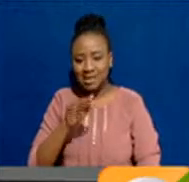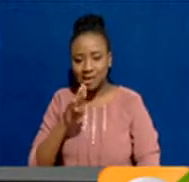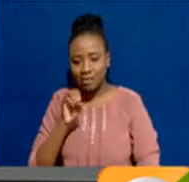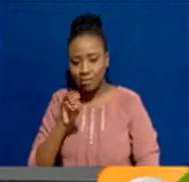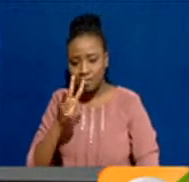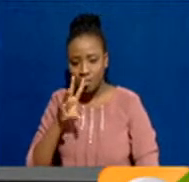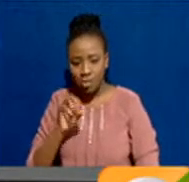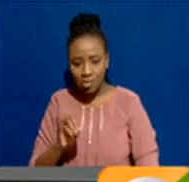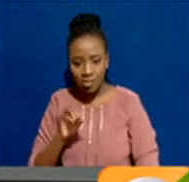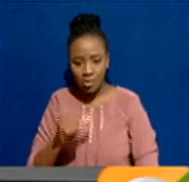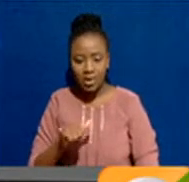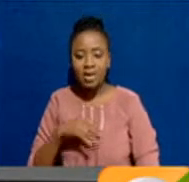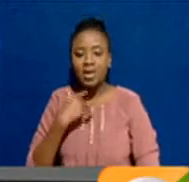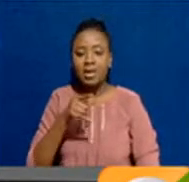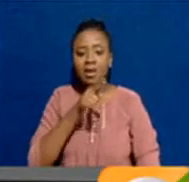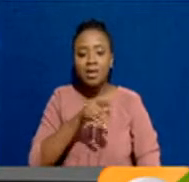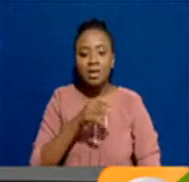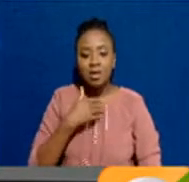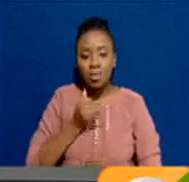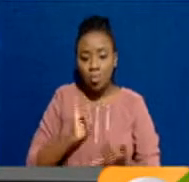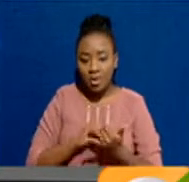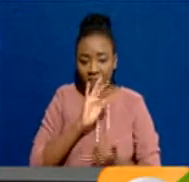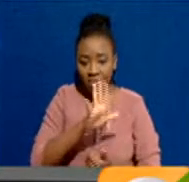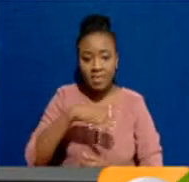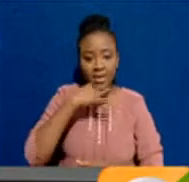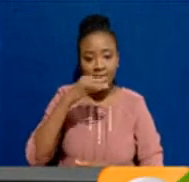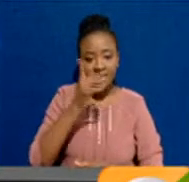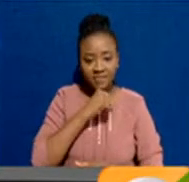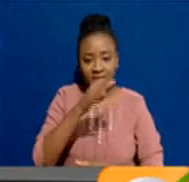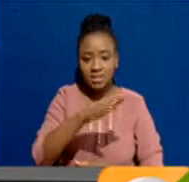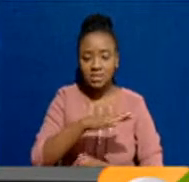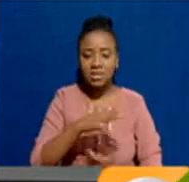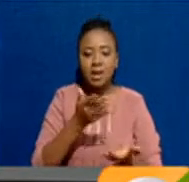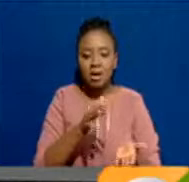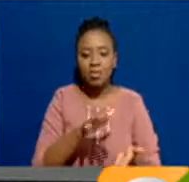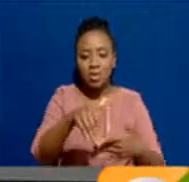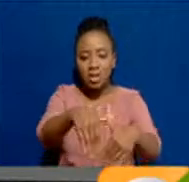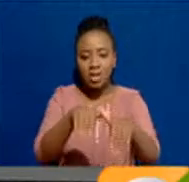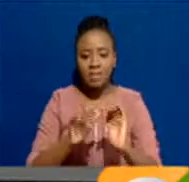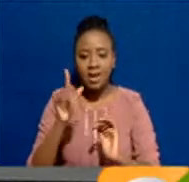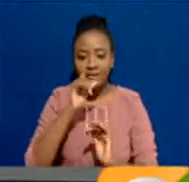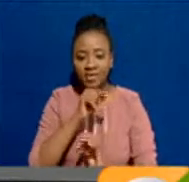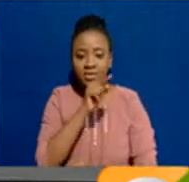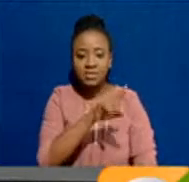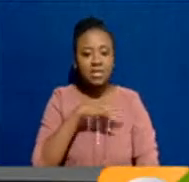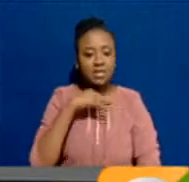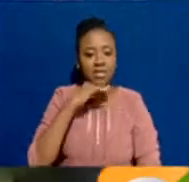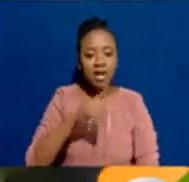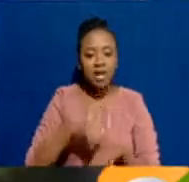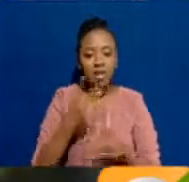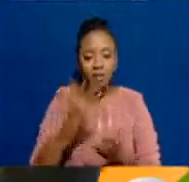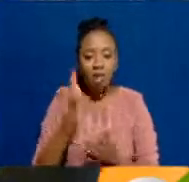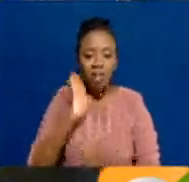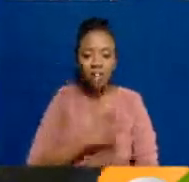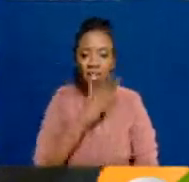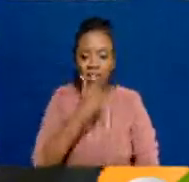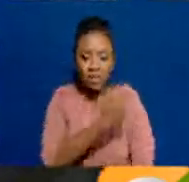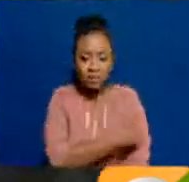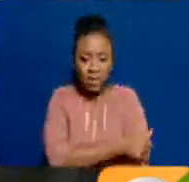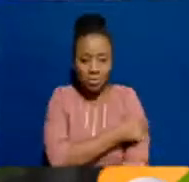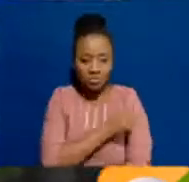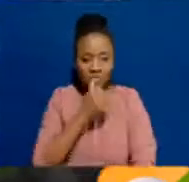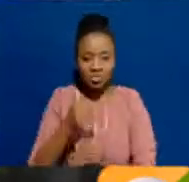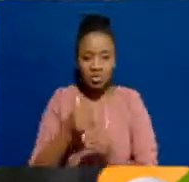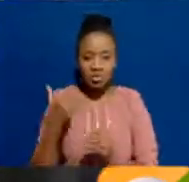laid his wife to rest in Mukaa, Makueni County. Rebecca Lekuton passed on while at the Kenyatta National Hospital